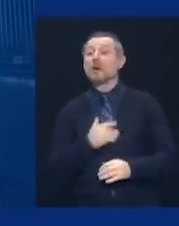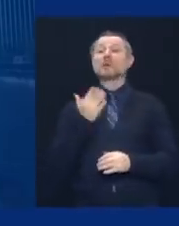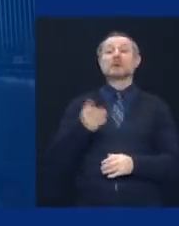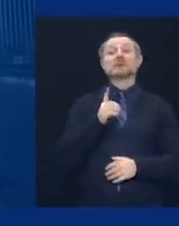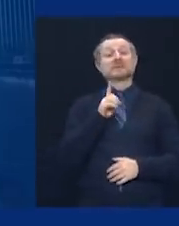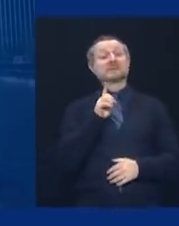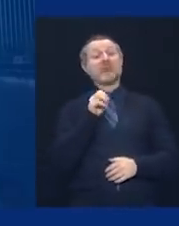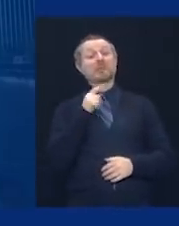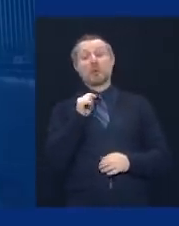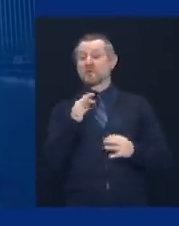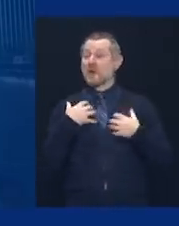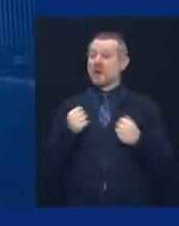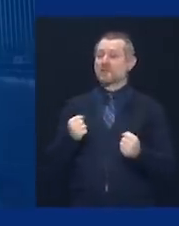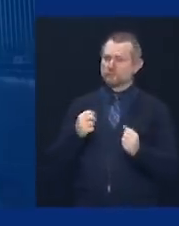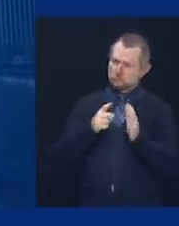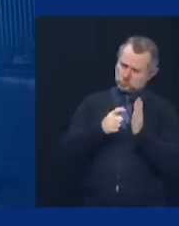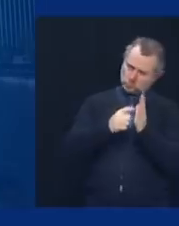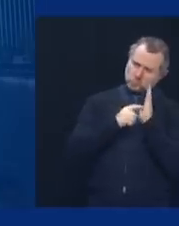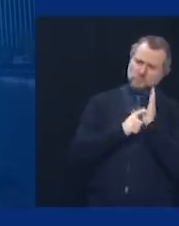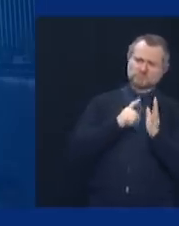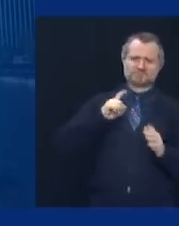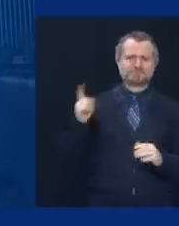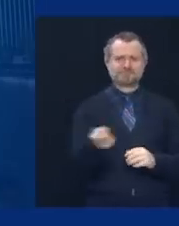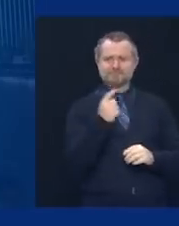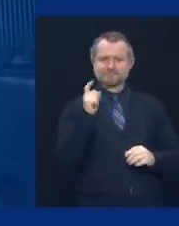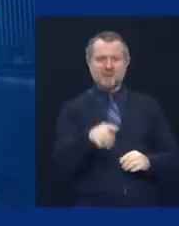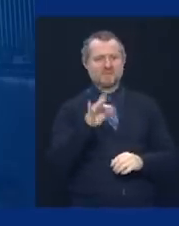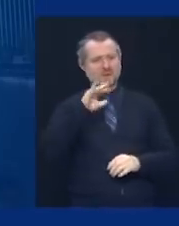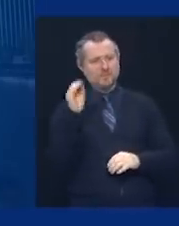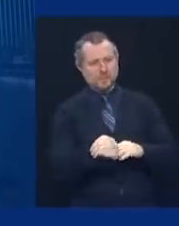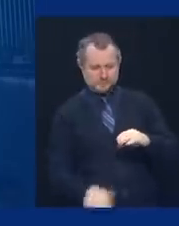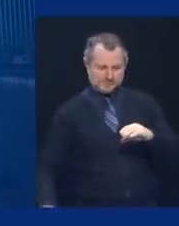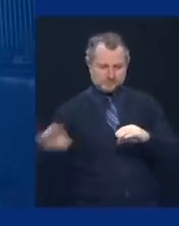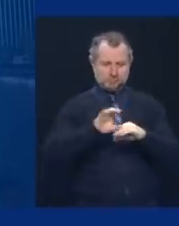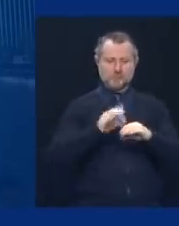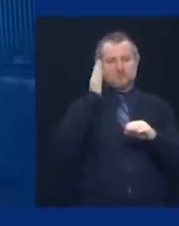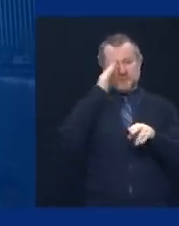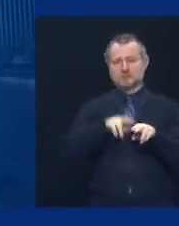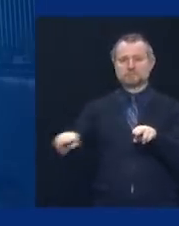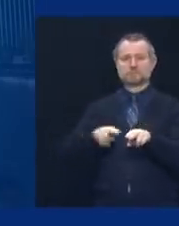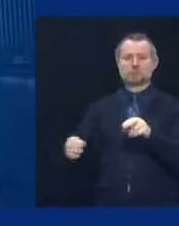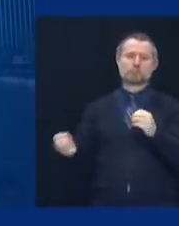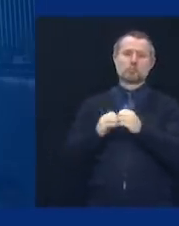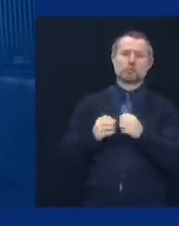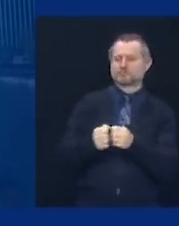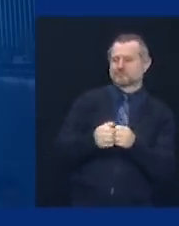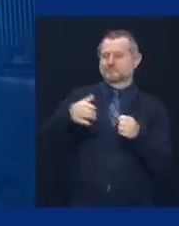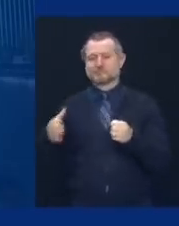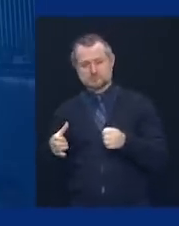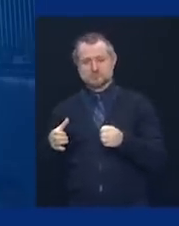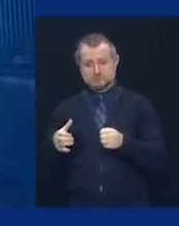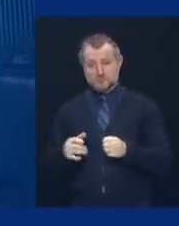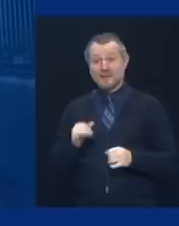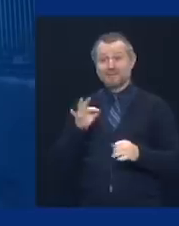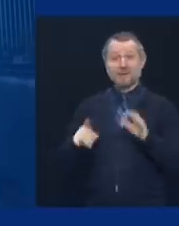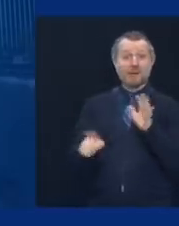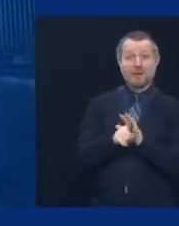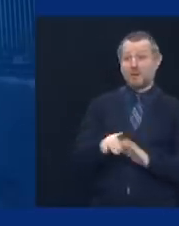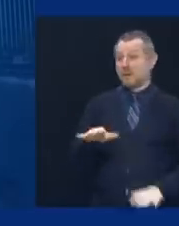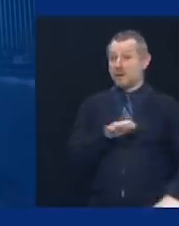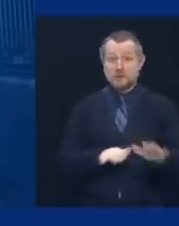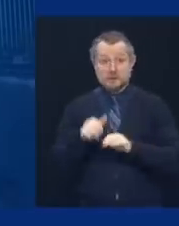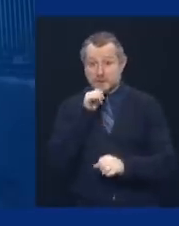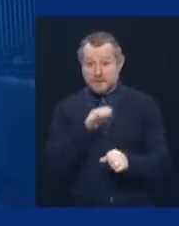added 25% additional capacity and said if they had a capacity issue, they would have to cancel